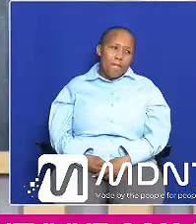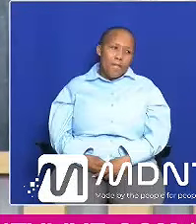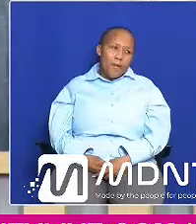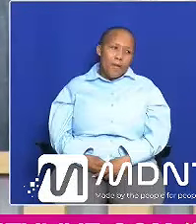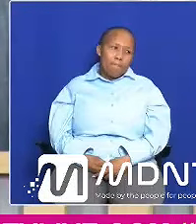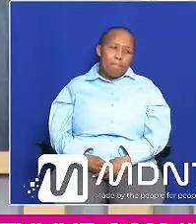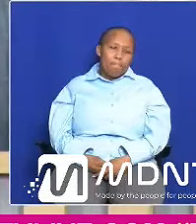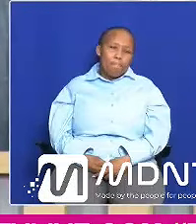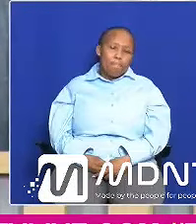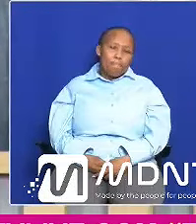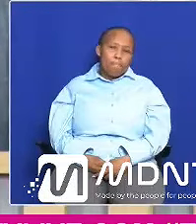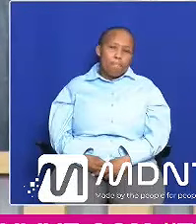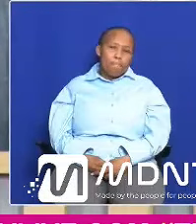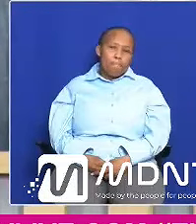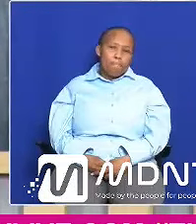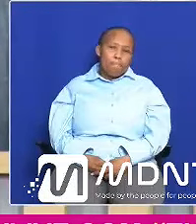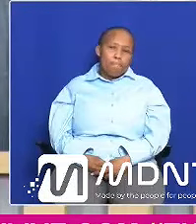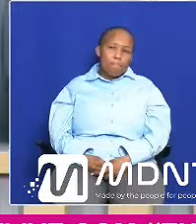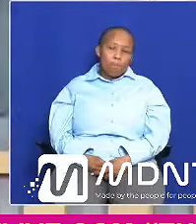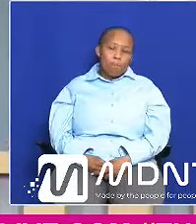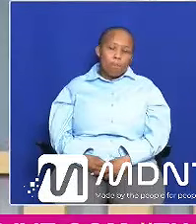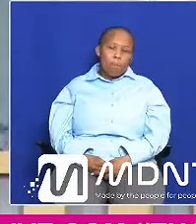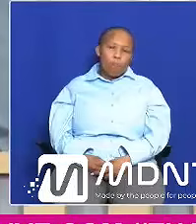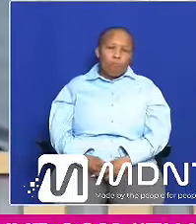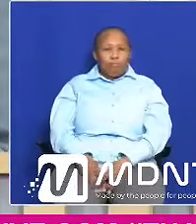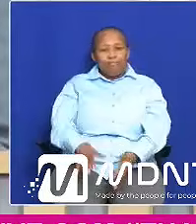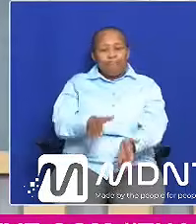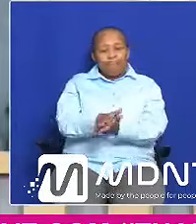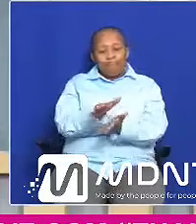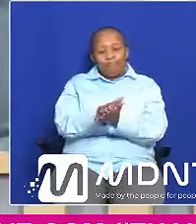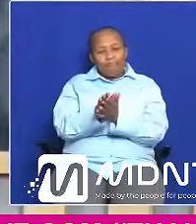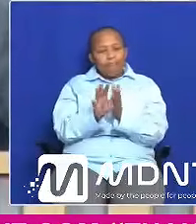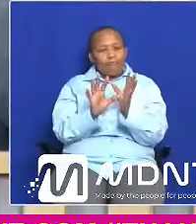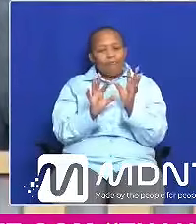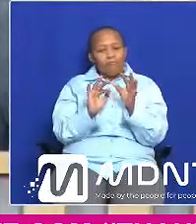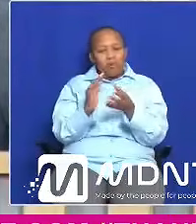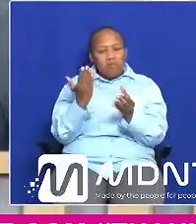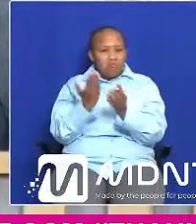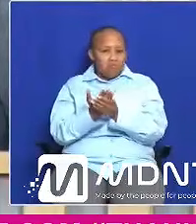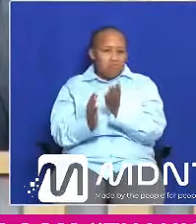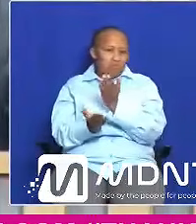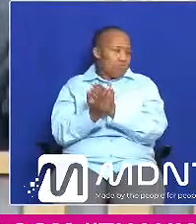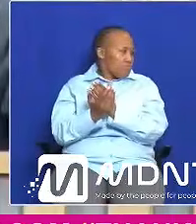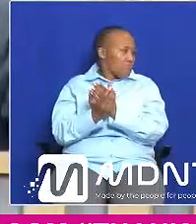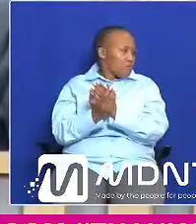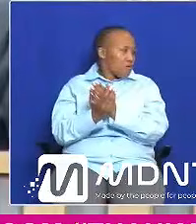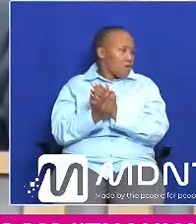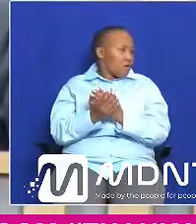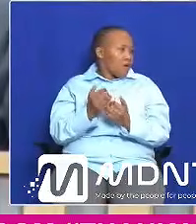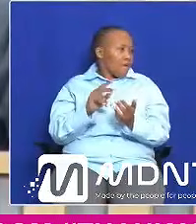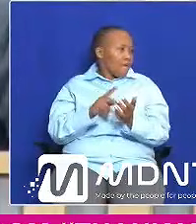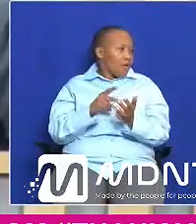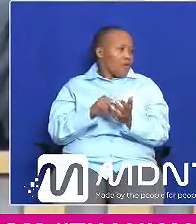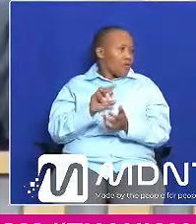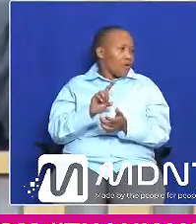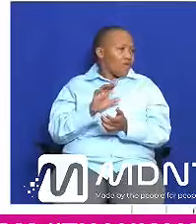is printed and is in your file 155. Ms. Bowe, can we project, please?